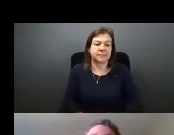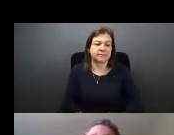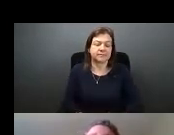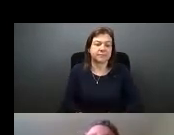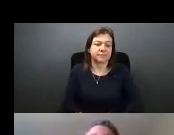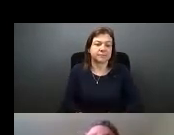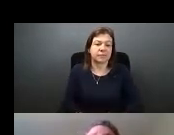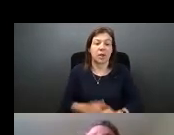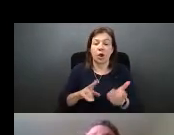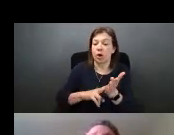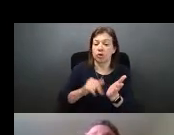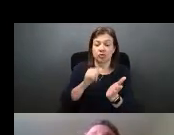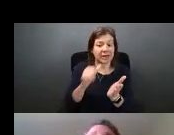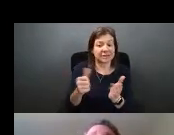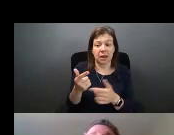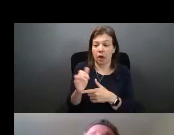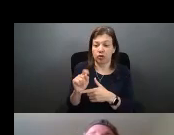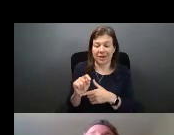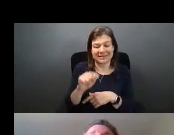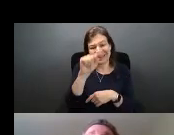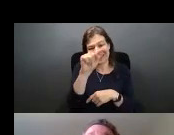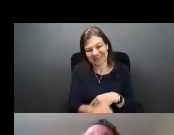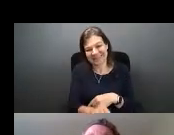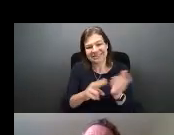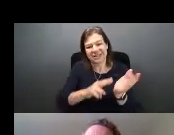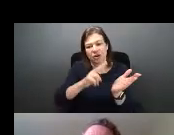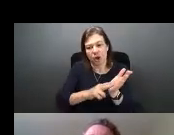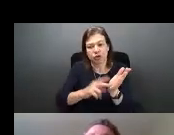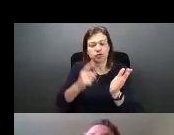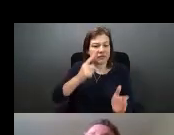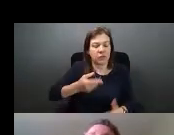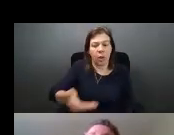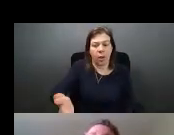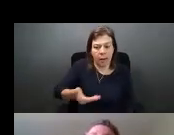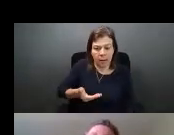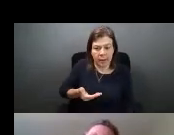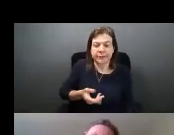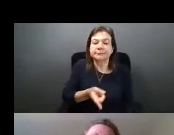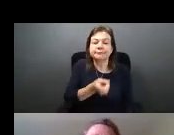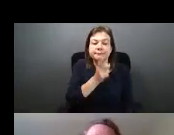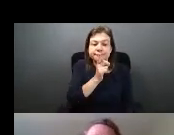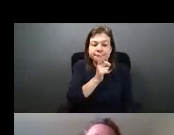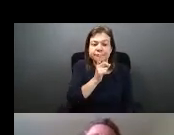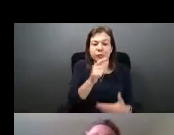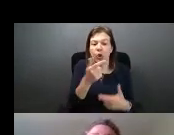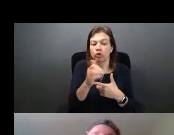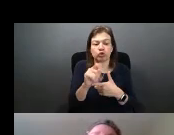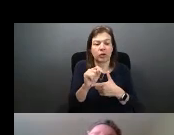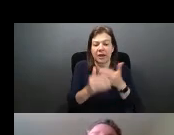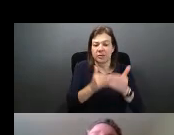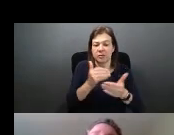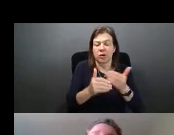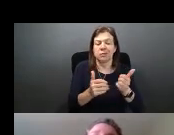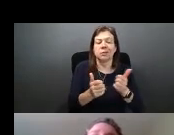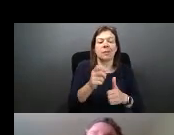Contracts, not grants. This is a contract for hire process rather than the grant process that